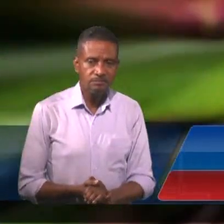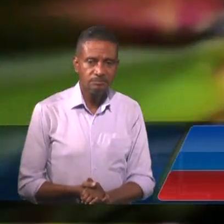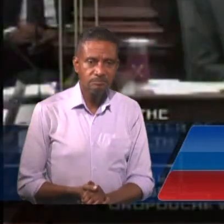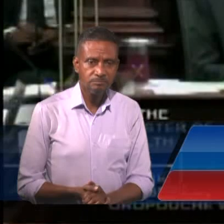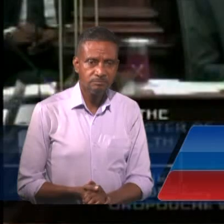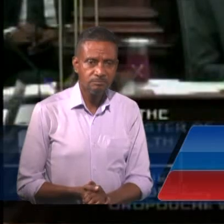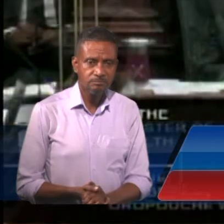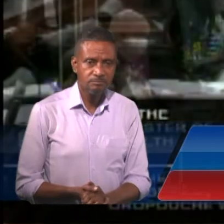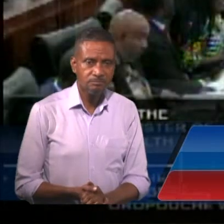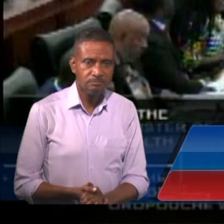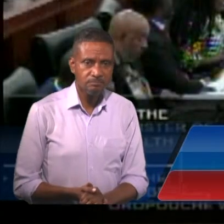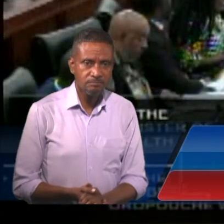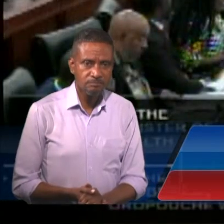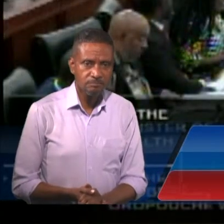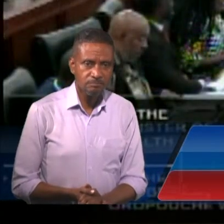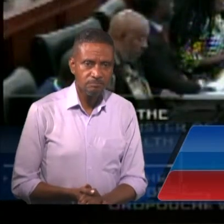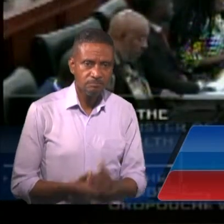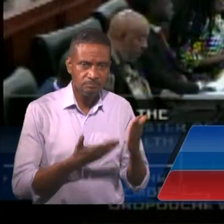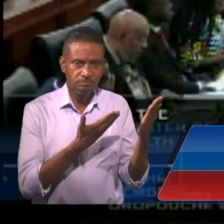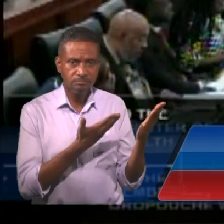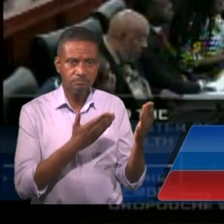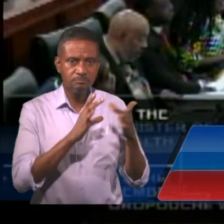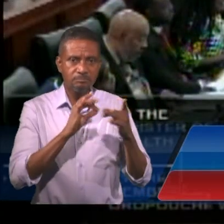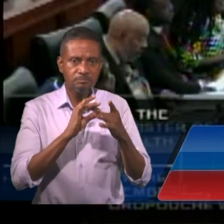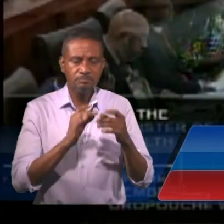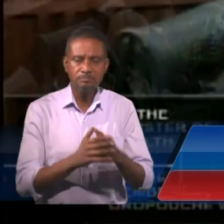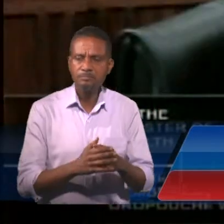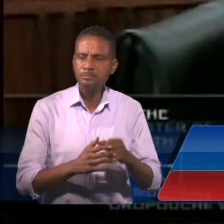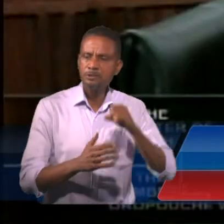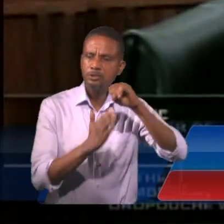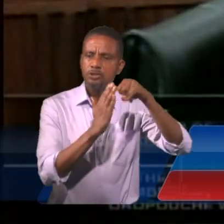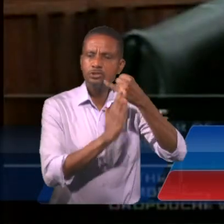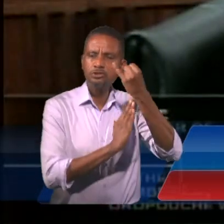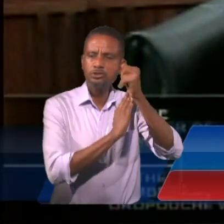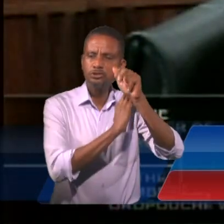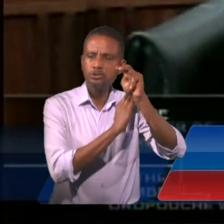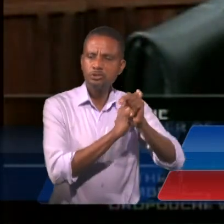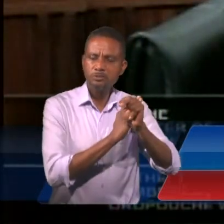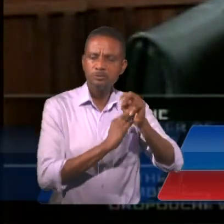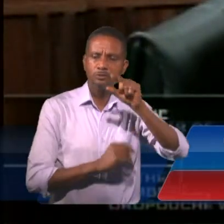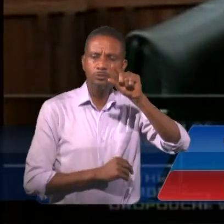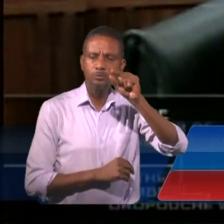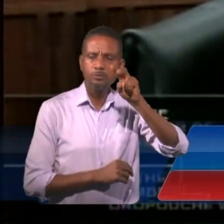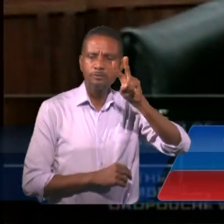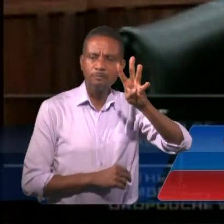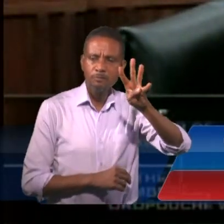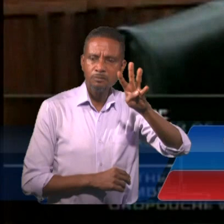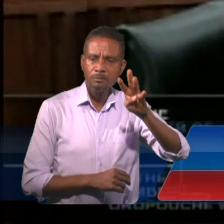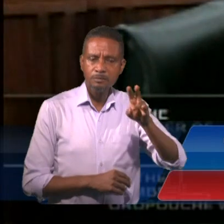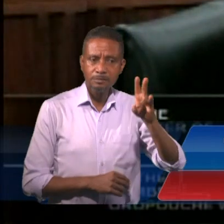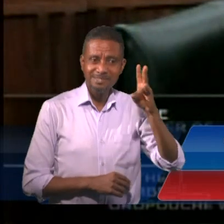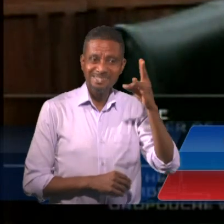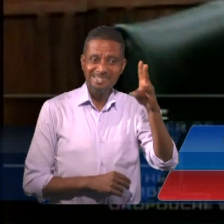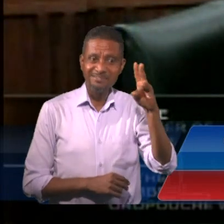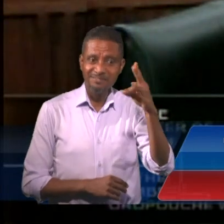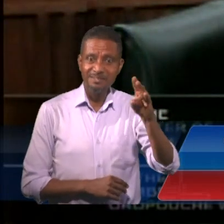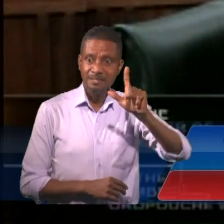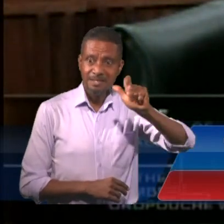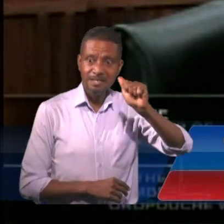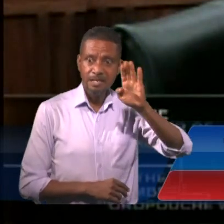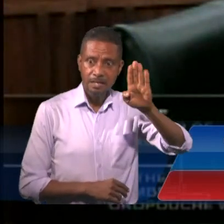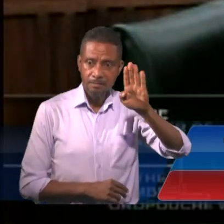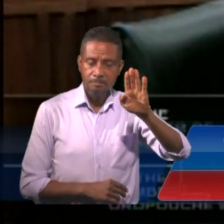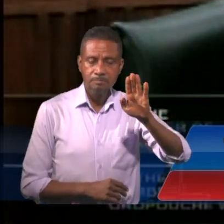Carony. January 2024, 17 laboratory confirmed cases, not hundreds, as the UNC